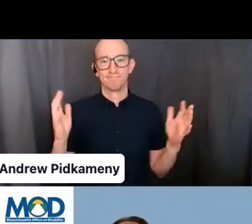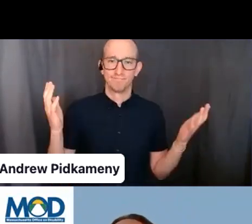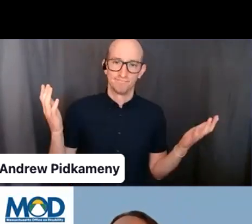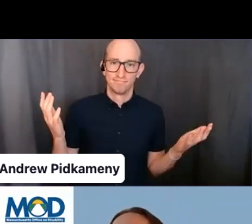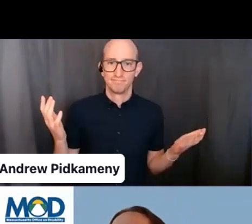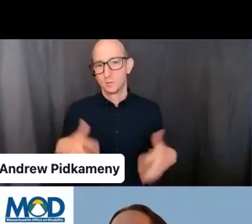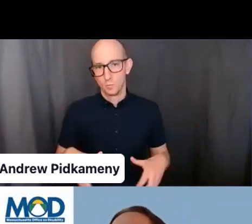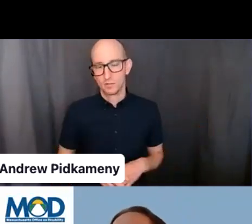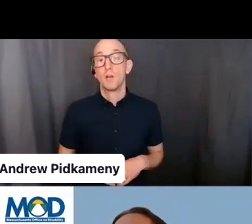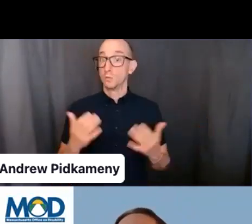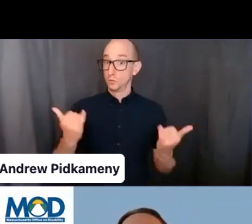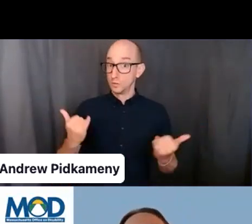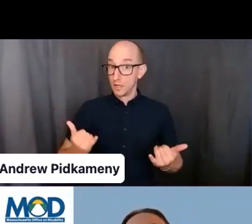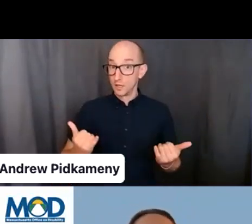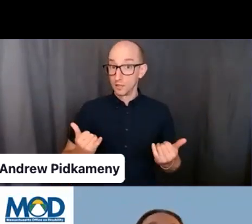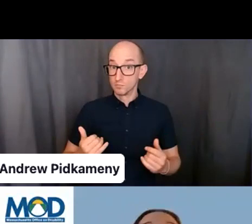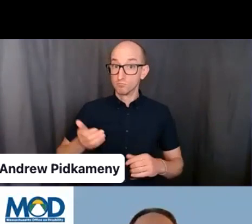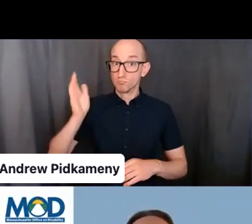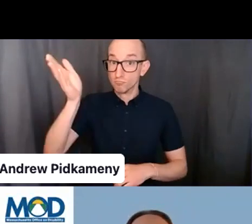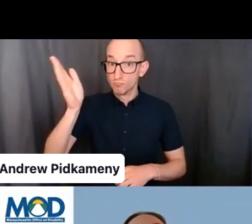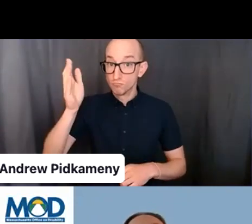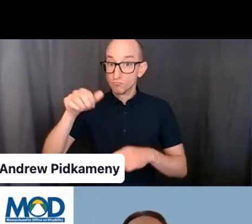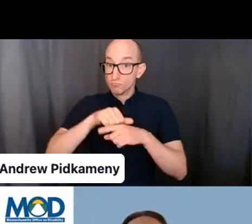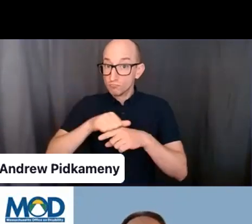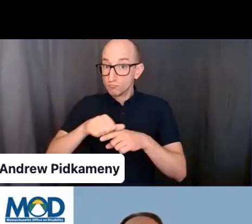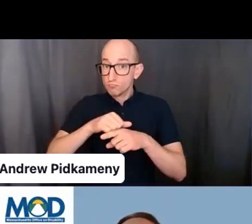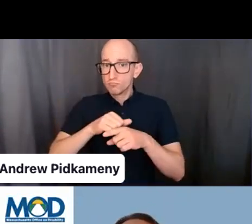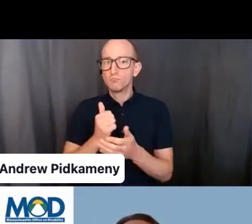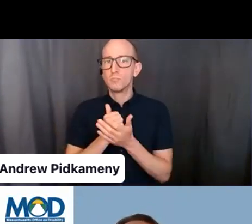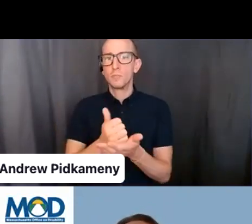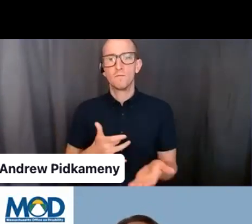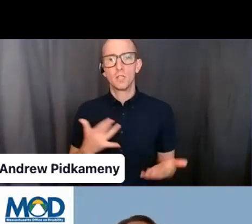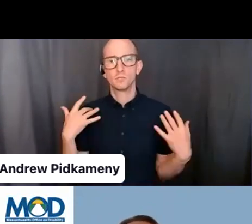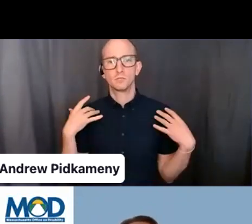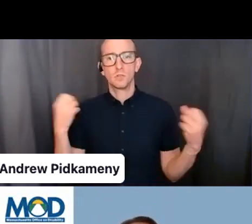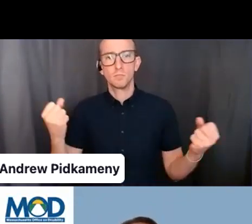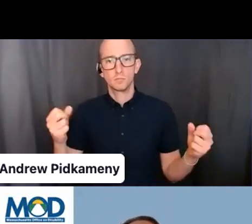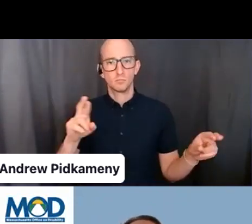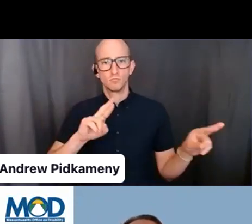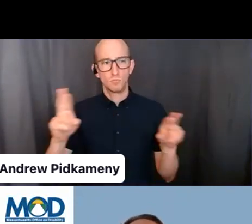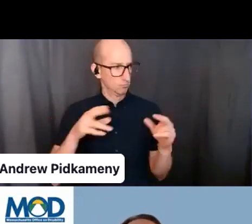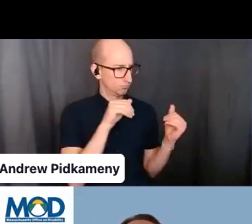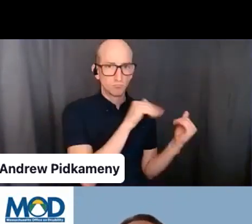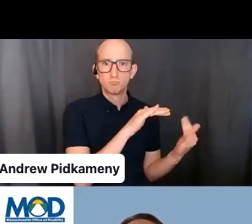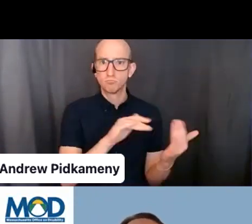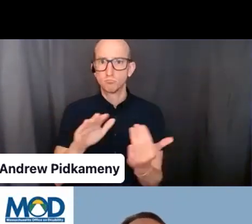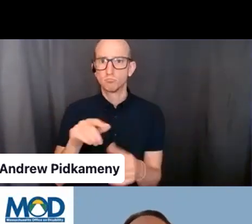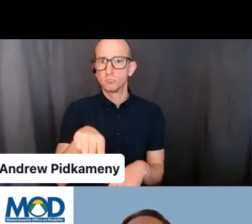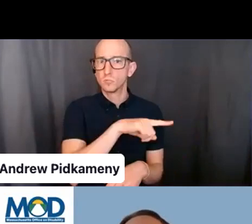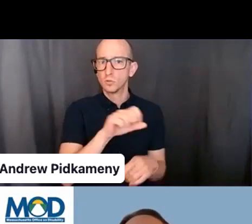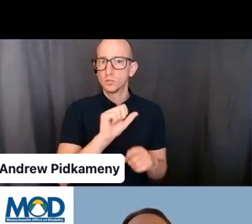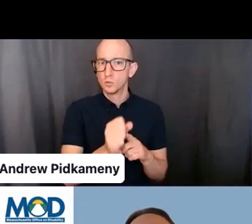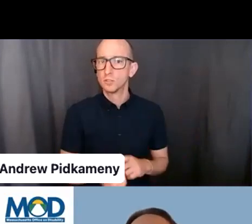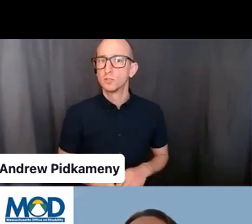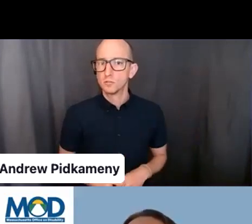today is to help you feel more confident about these situations by focusing on